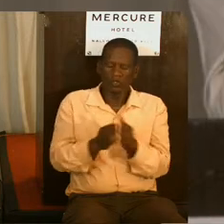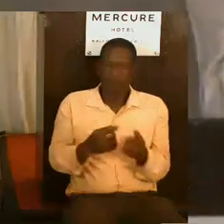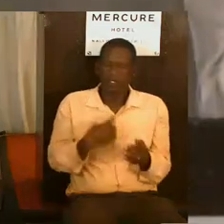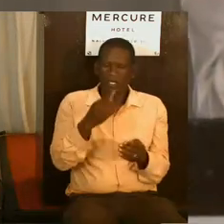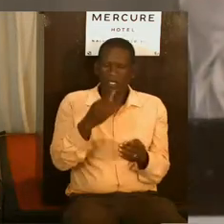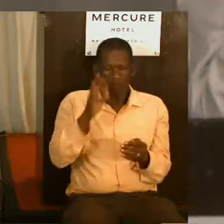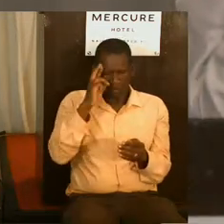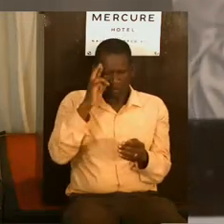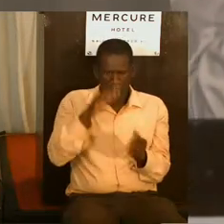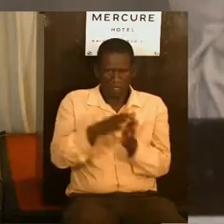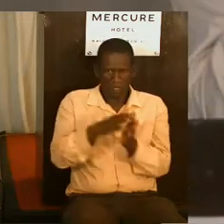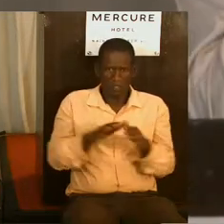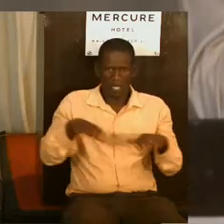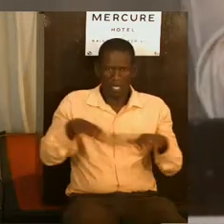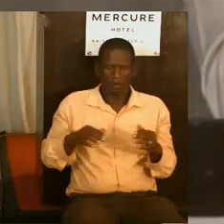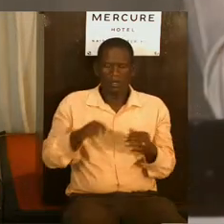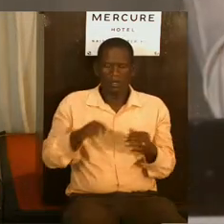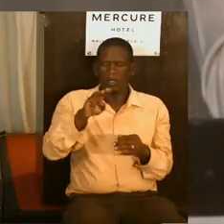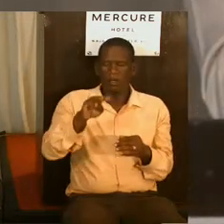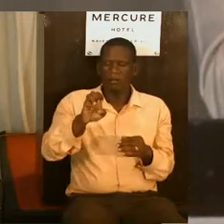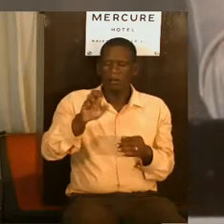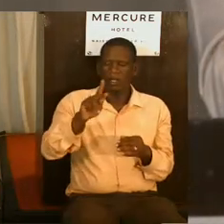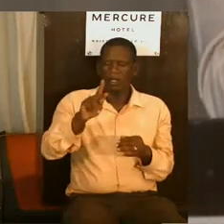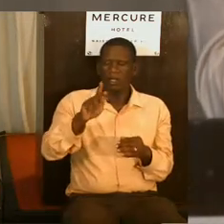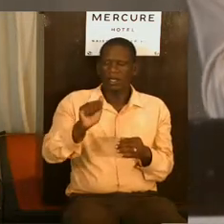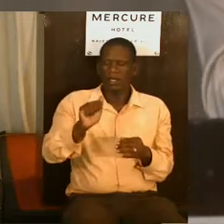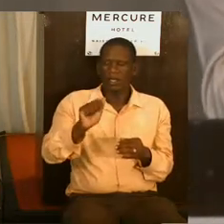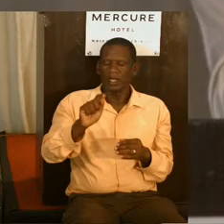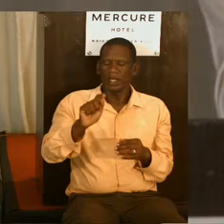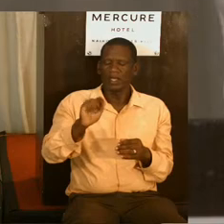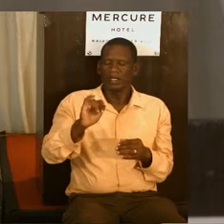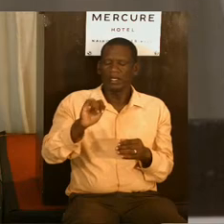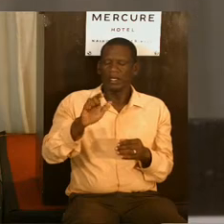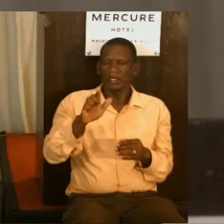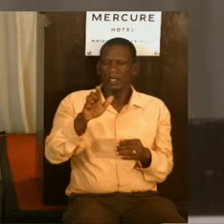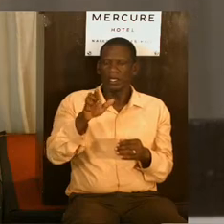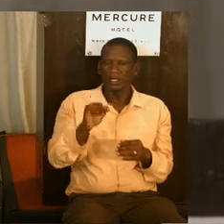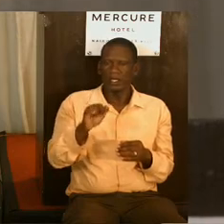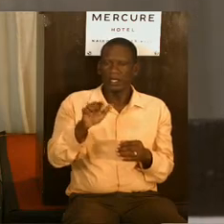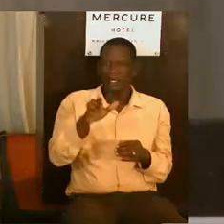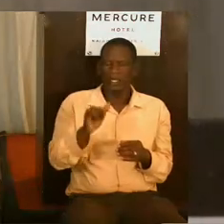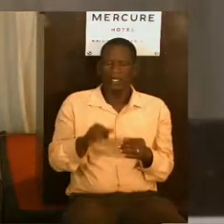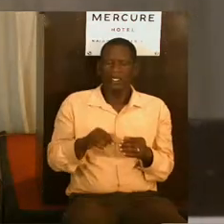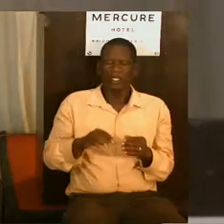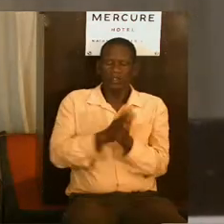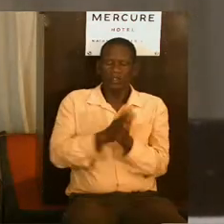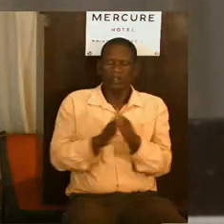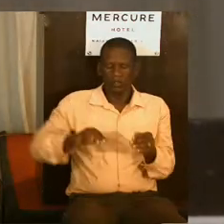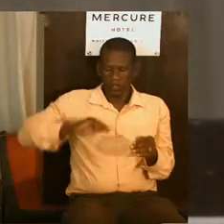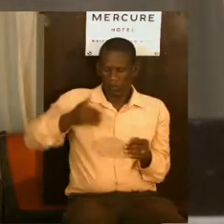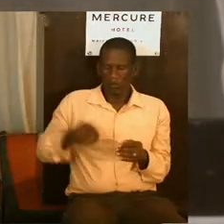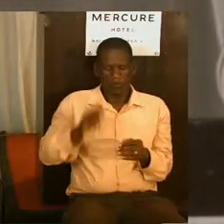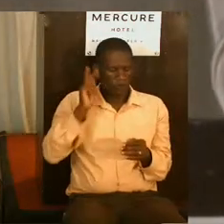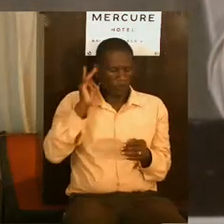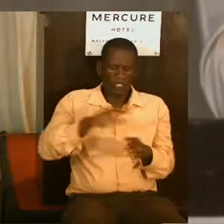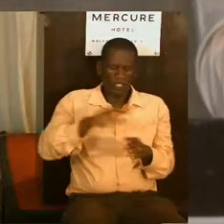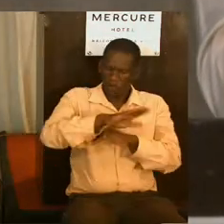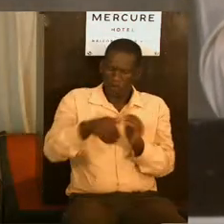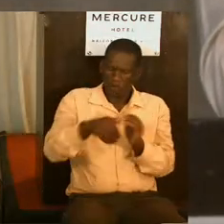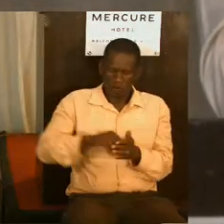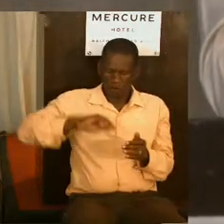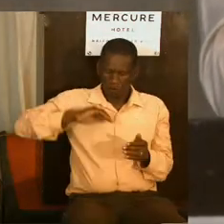you remember the story concerning mechatililua menza the story concerning the women from kisi and all the